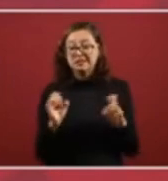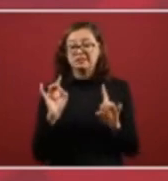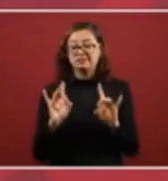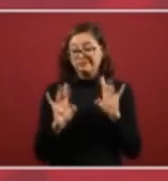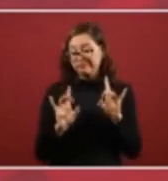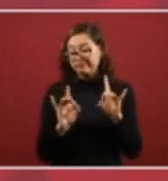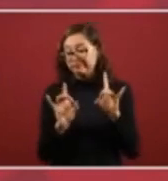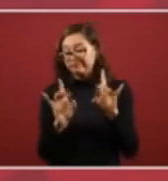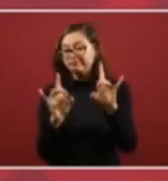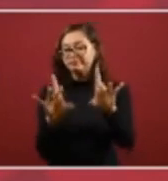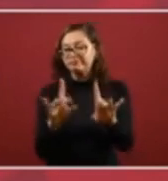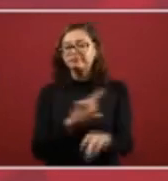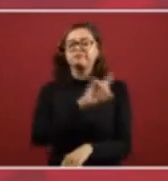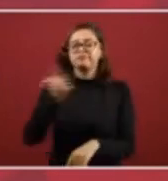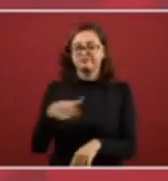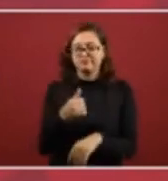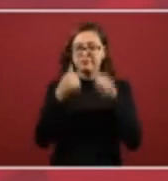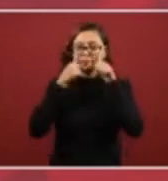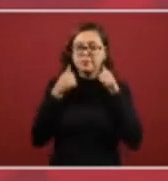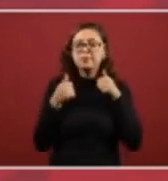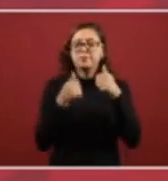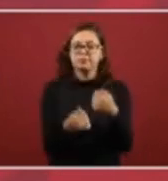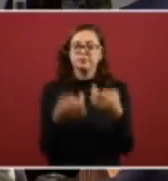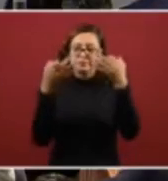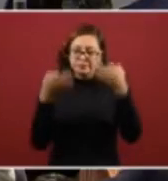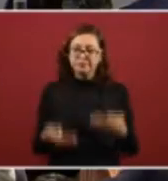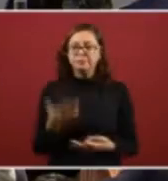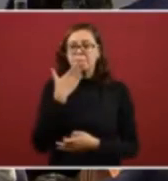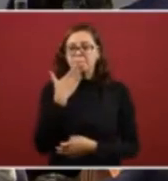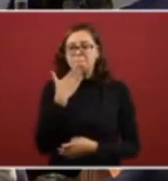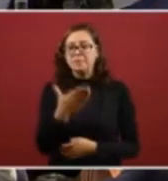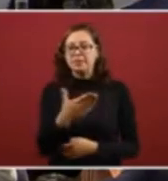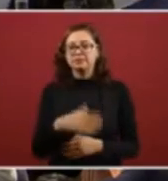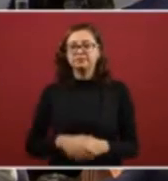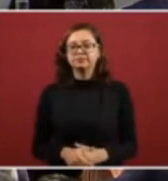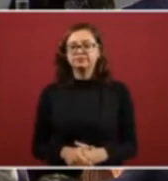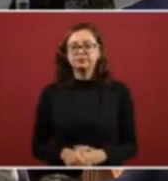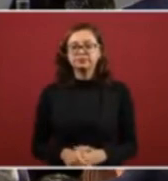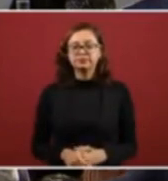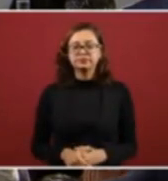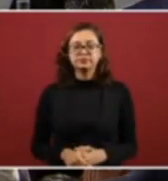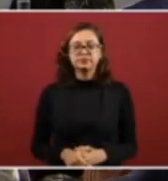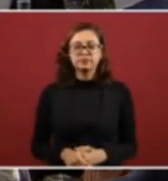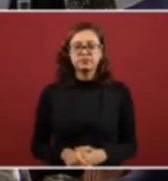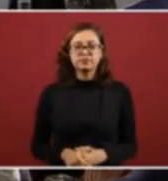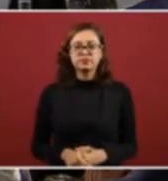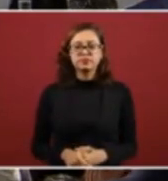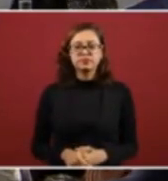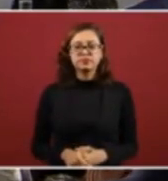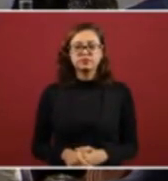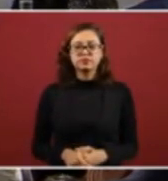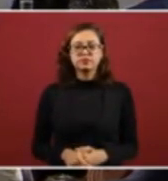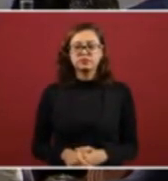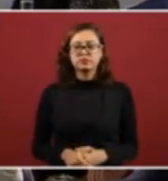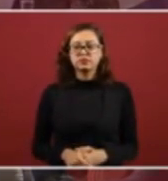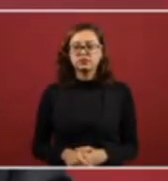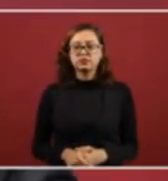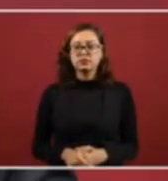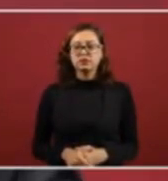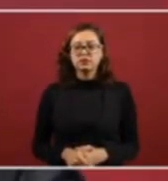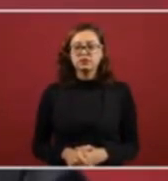react during the emergency to give good protection to the population. And